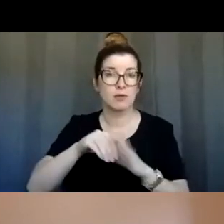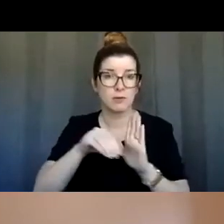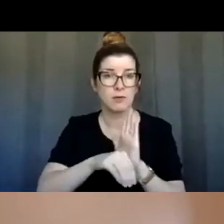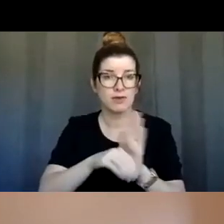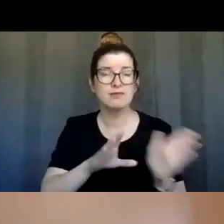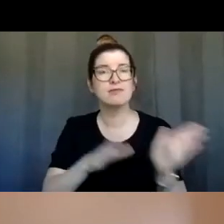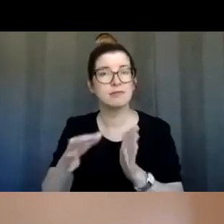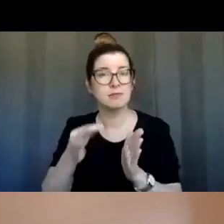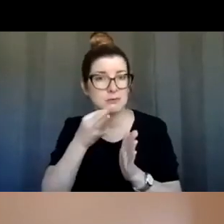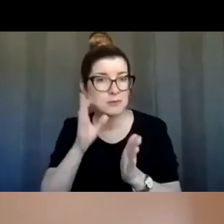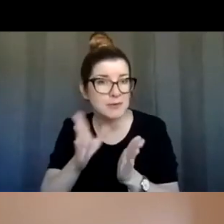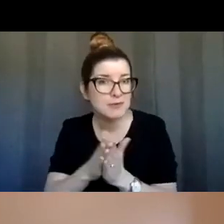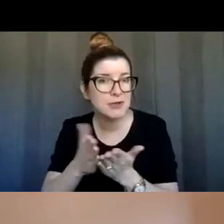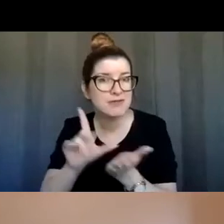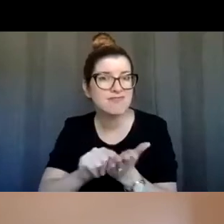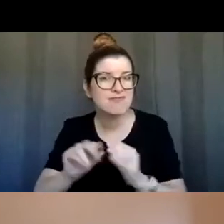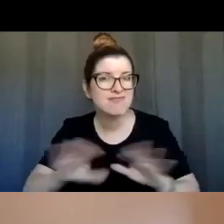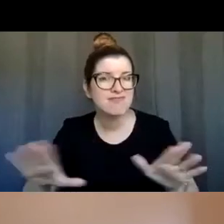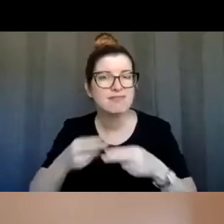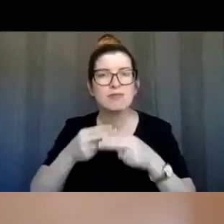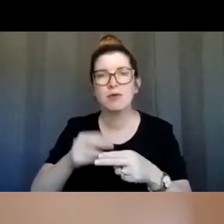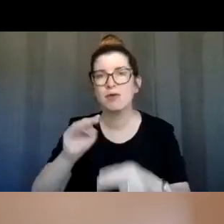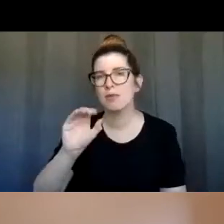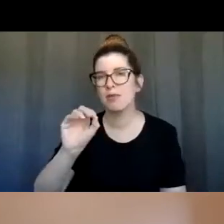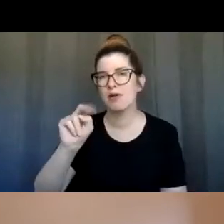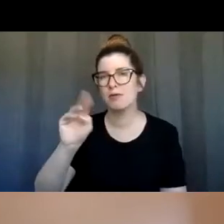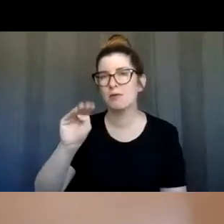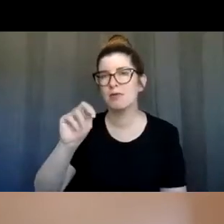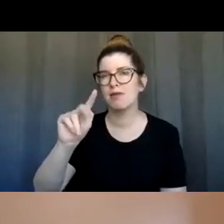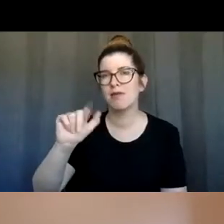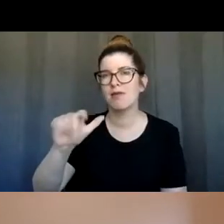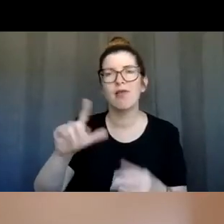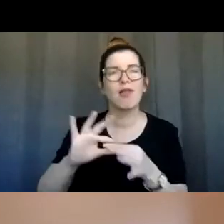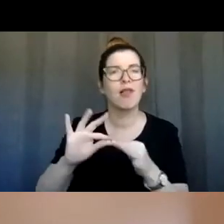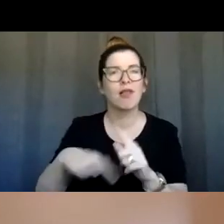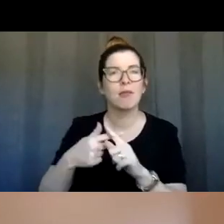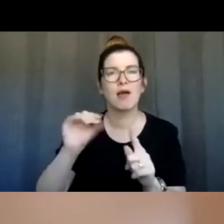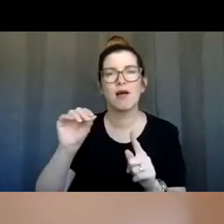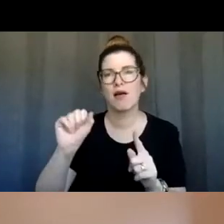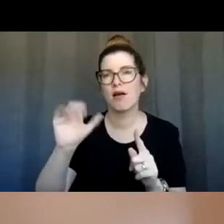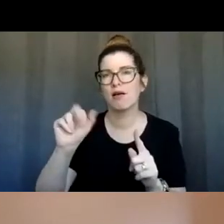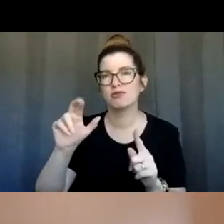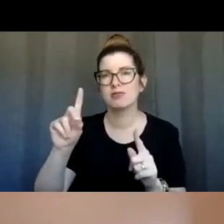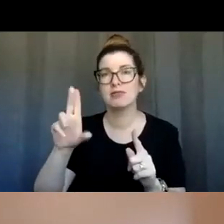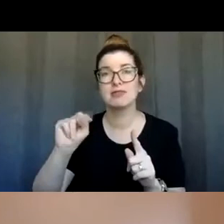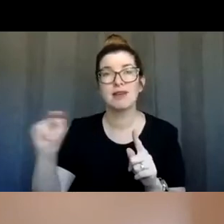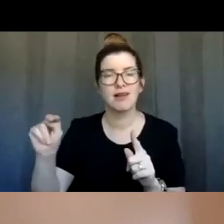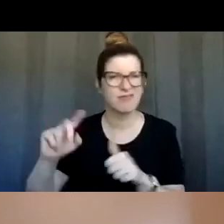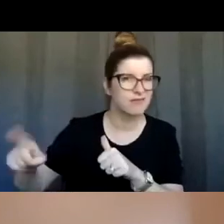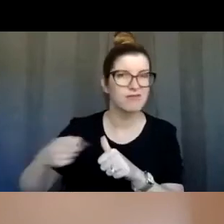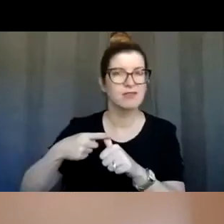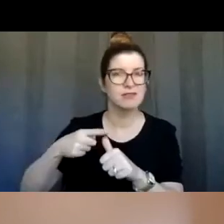coming out called Monumental, which is going to talk about Oscar Dunn, our first Black governor in